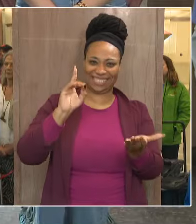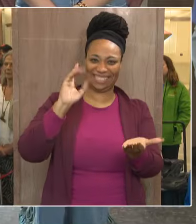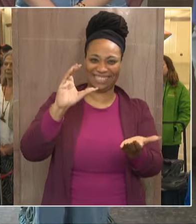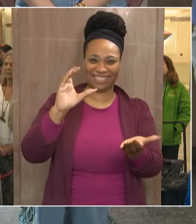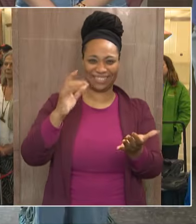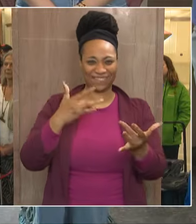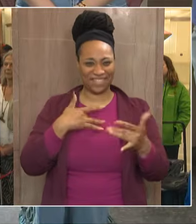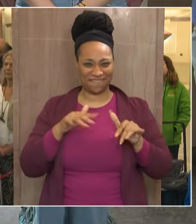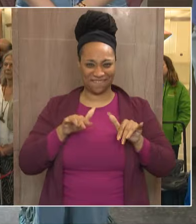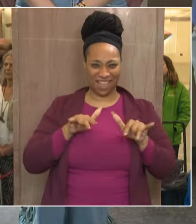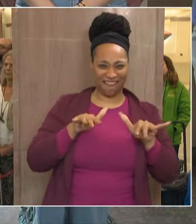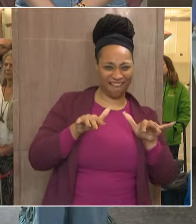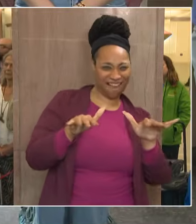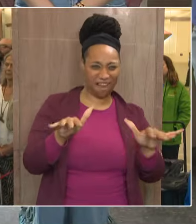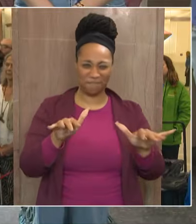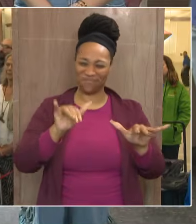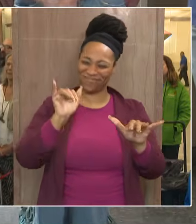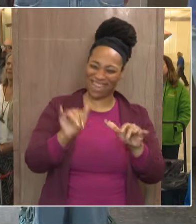to live in the world.